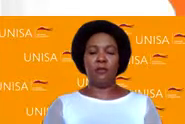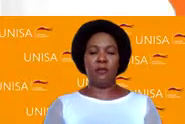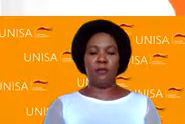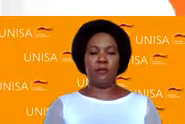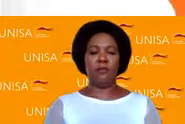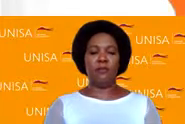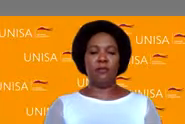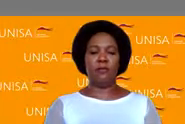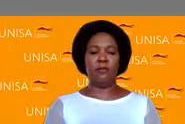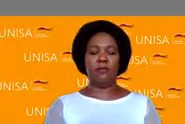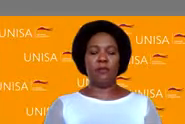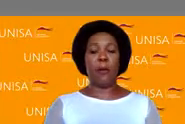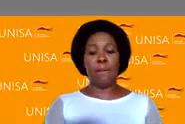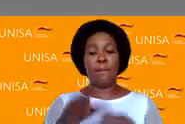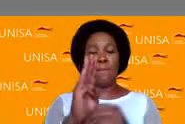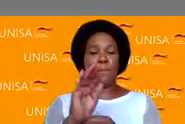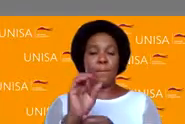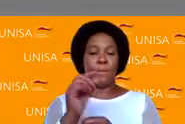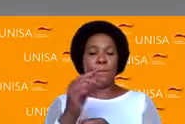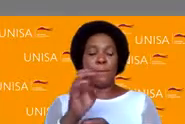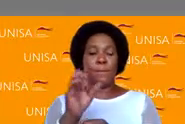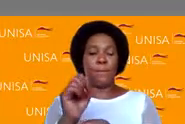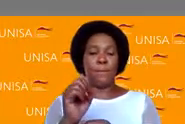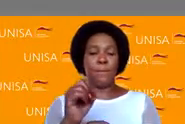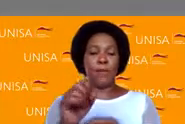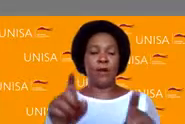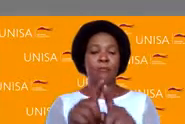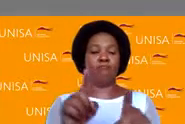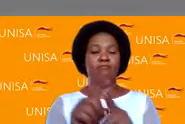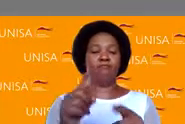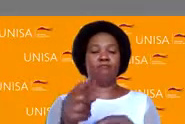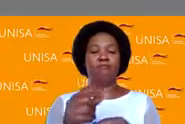So badges would be as you walk through,